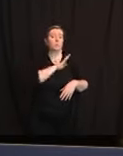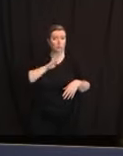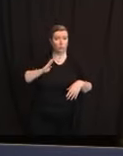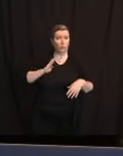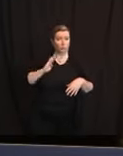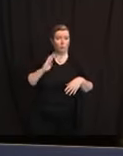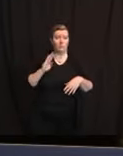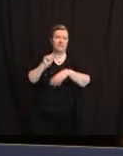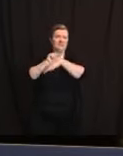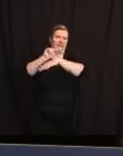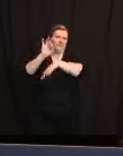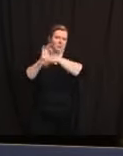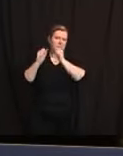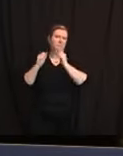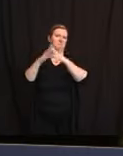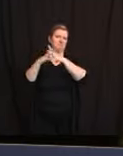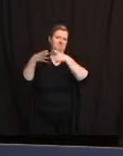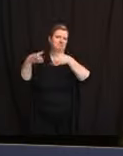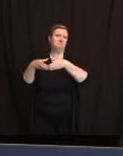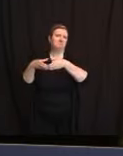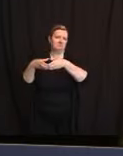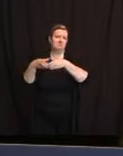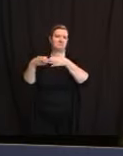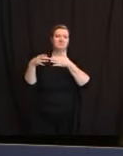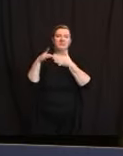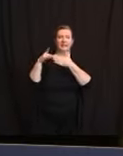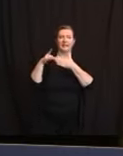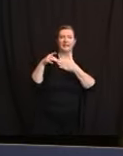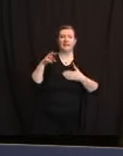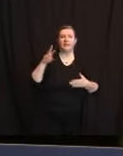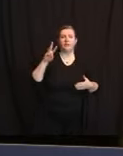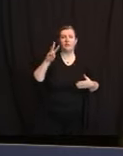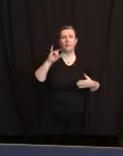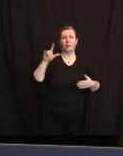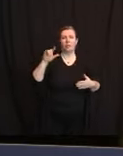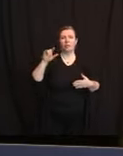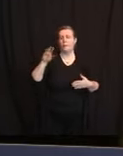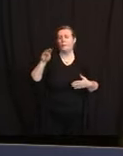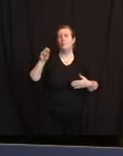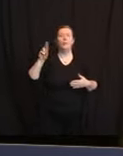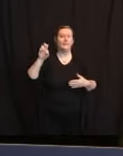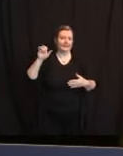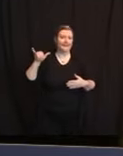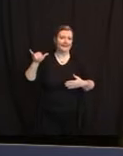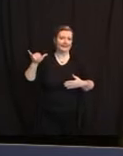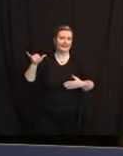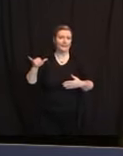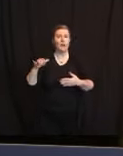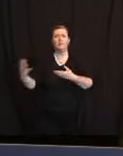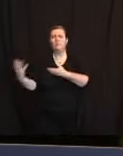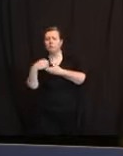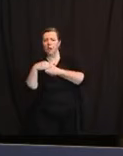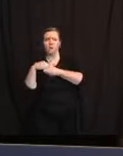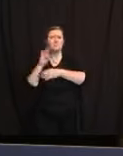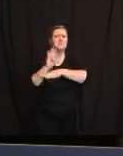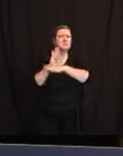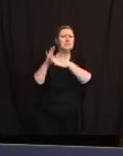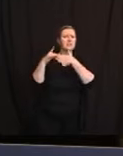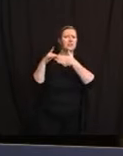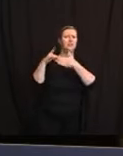by Freeholder Will Morey and myself, along with business leaders from throughout Cape May County